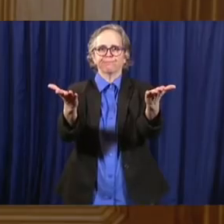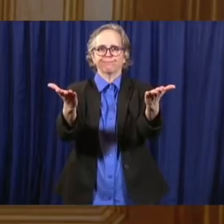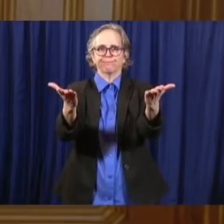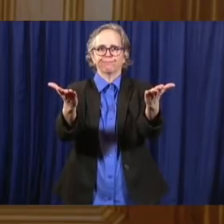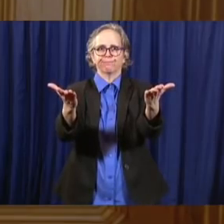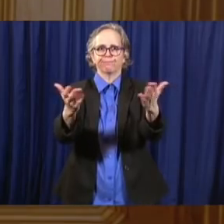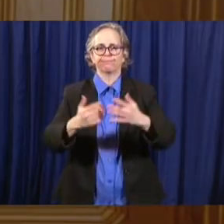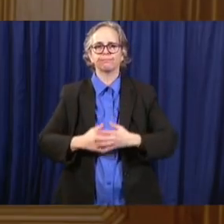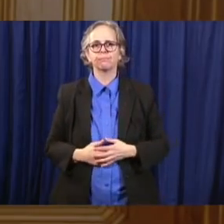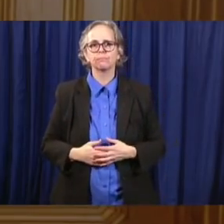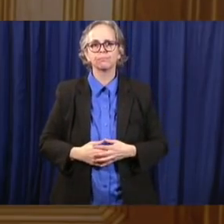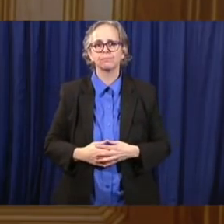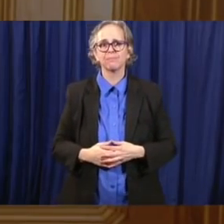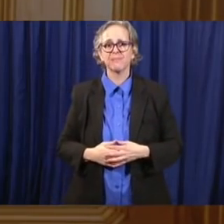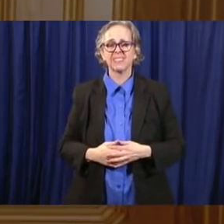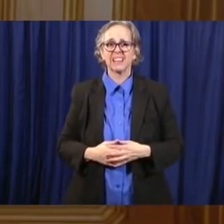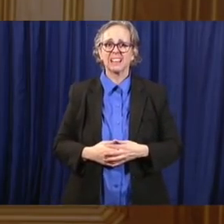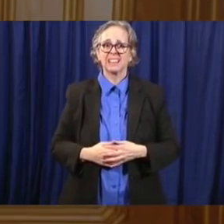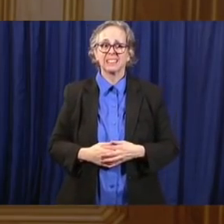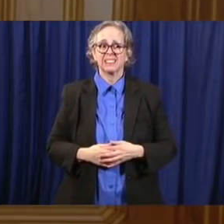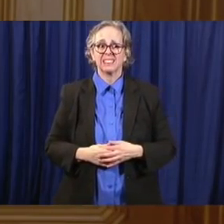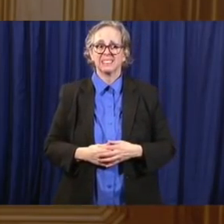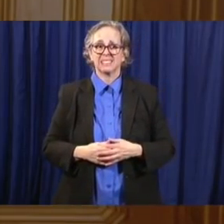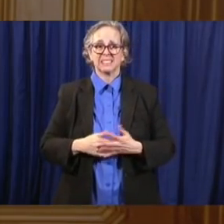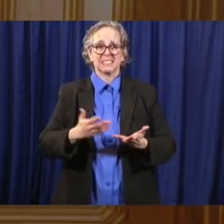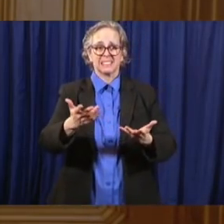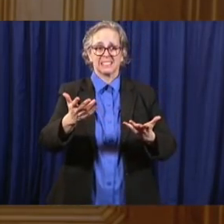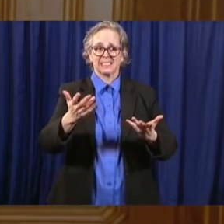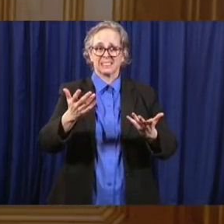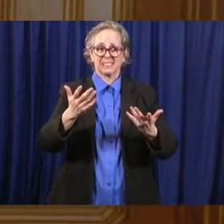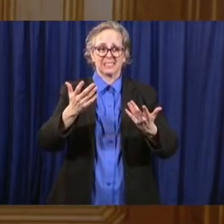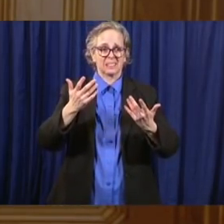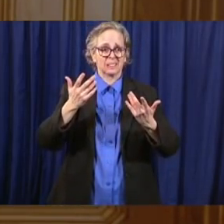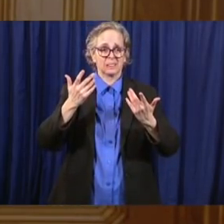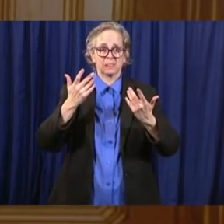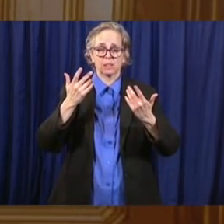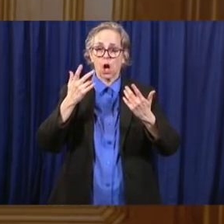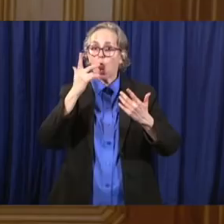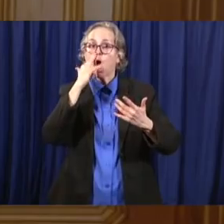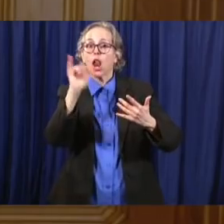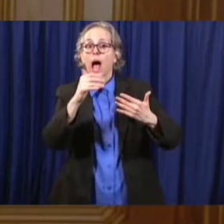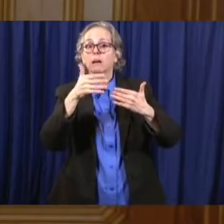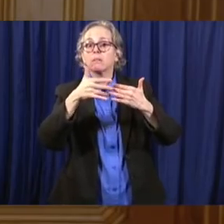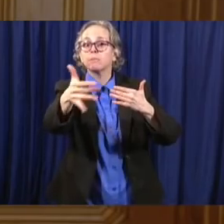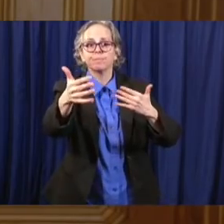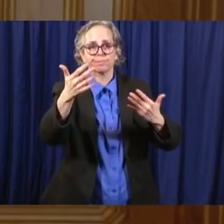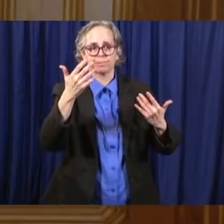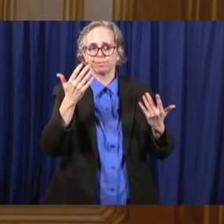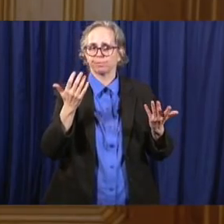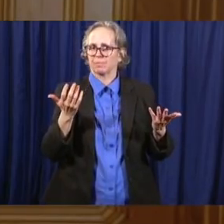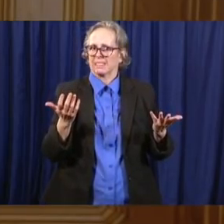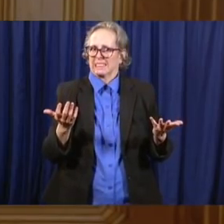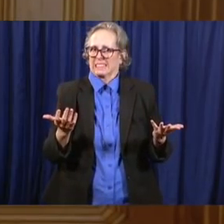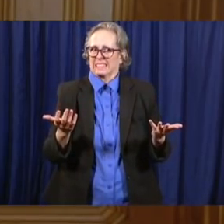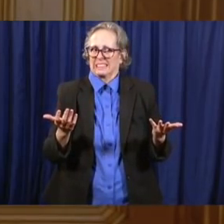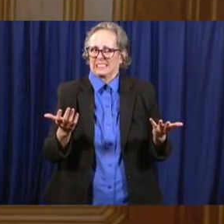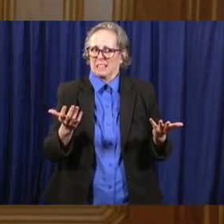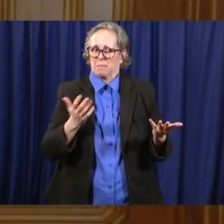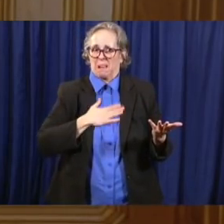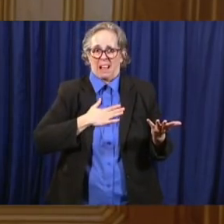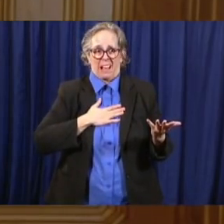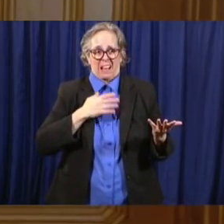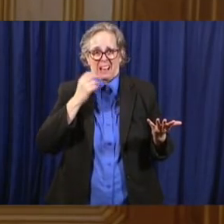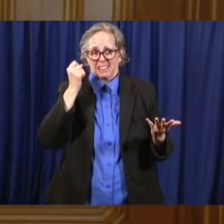As far as how this is going to play out, my understanding was that this was being